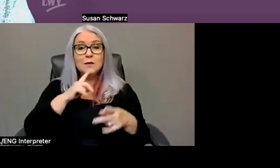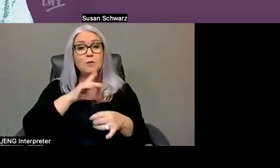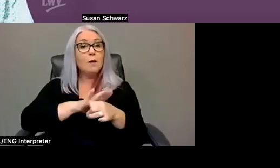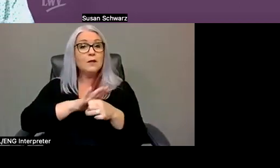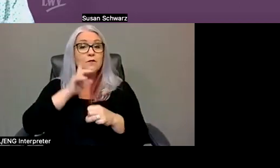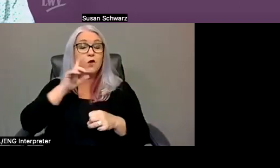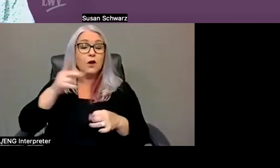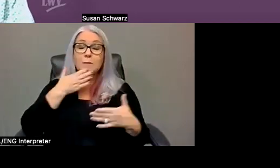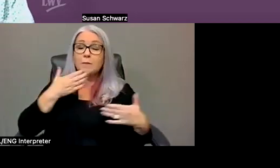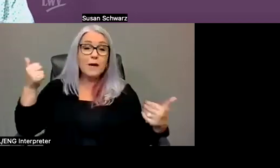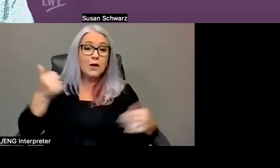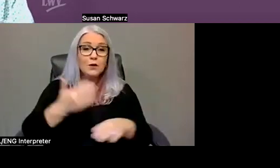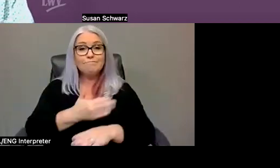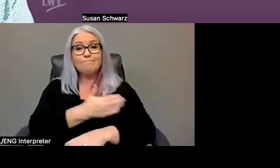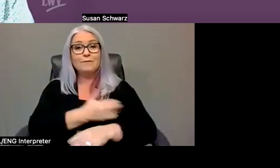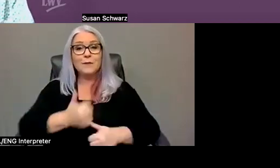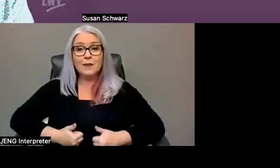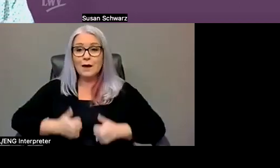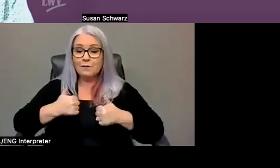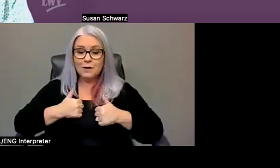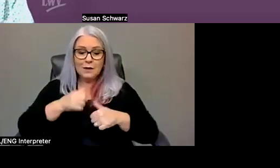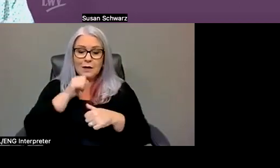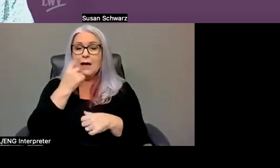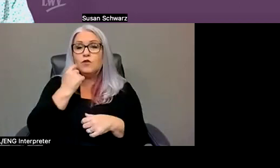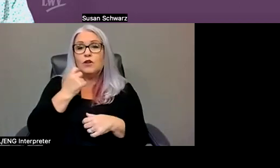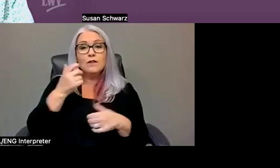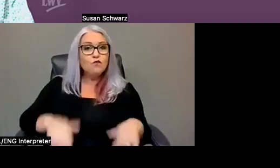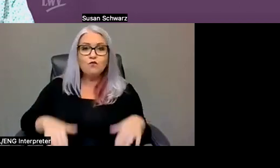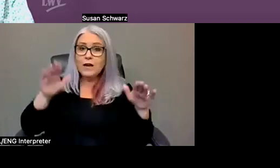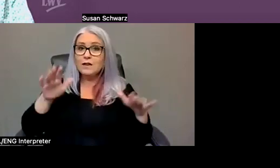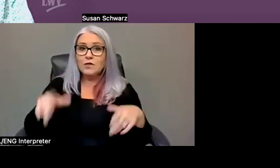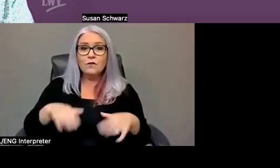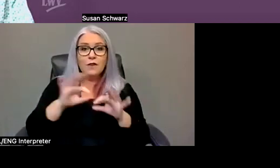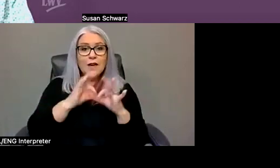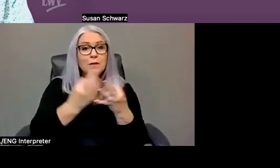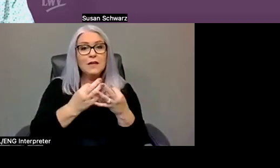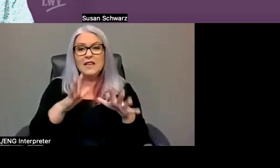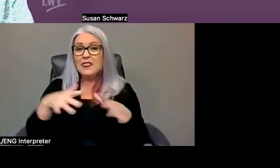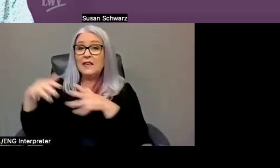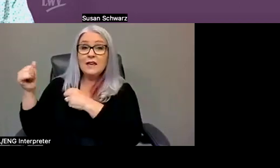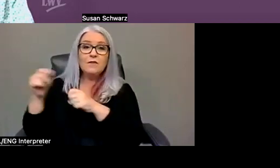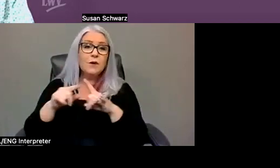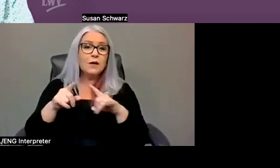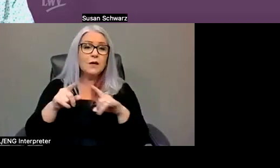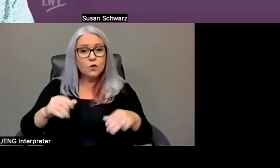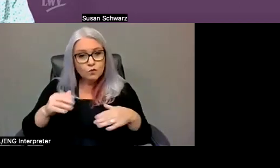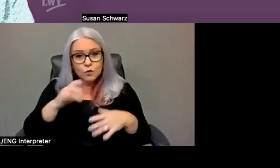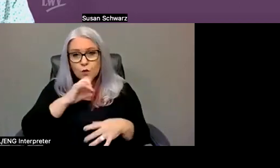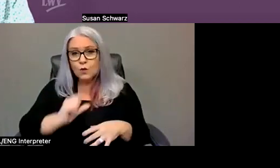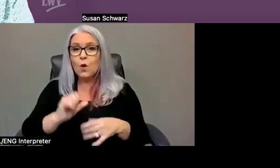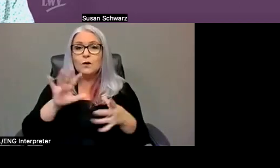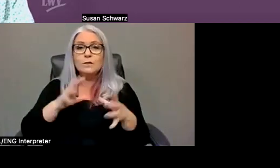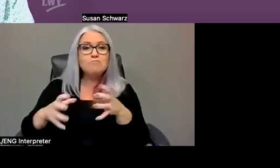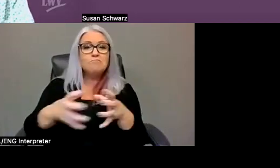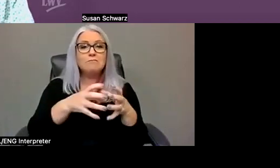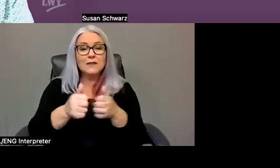life, not just a place to live, to raise your family and leave, but also to grow old together with our friends and neighbors. For my family,